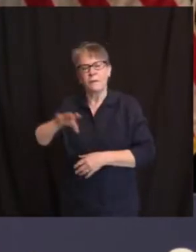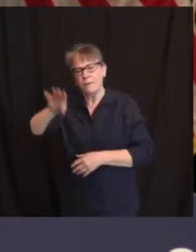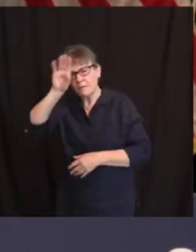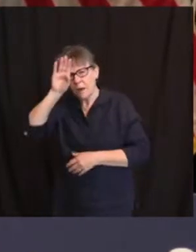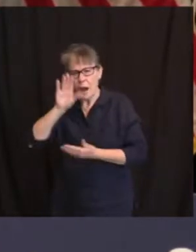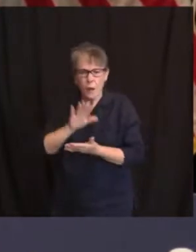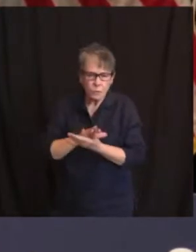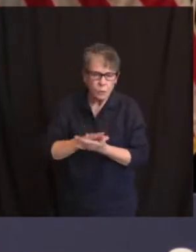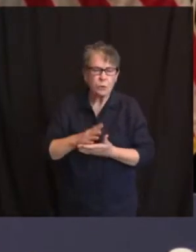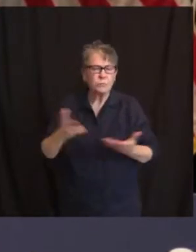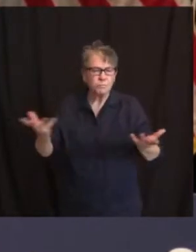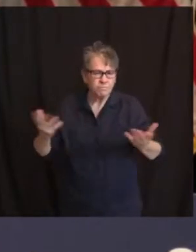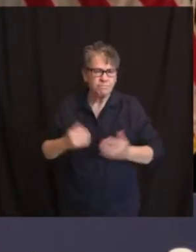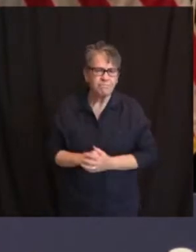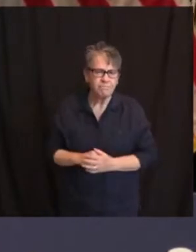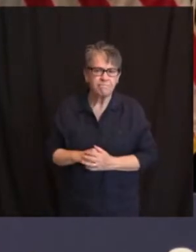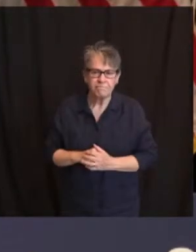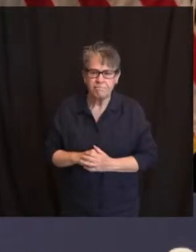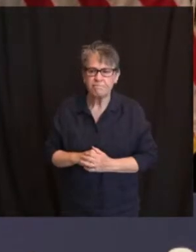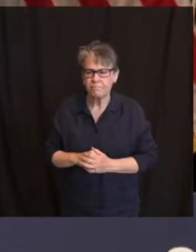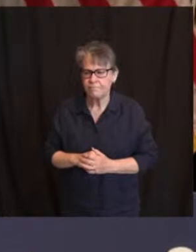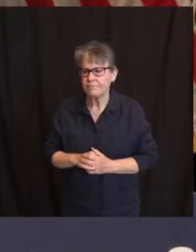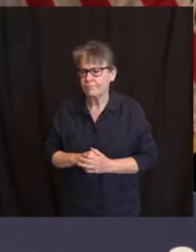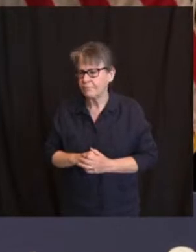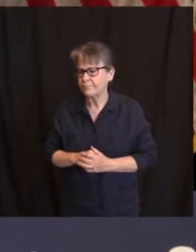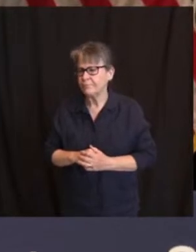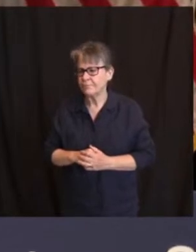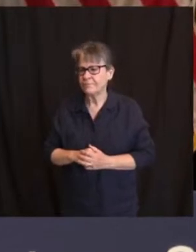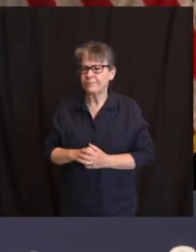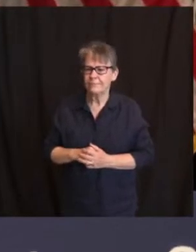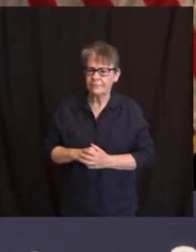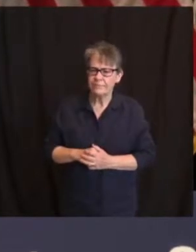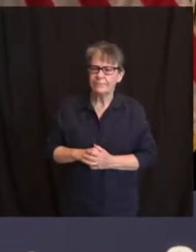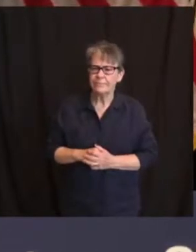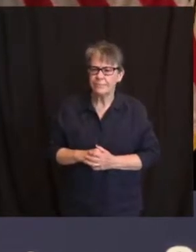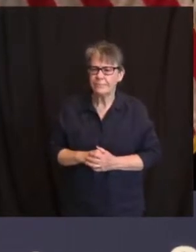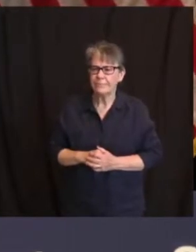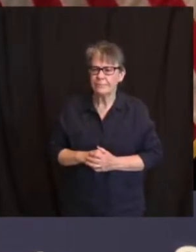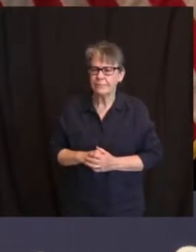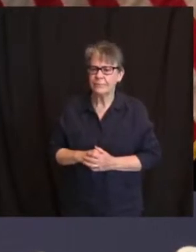I would agree with that last point. Do you see that with folks who want to become a healthcare worker, Judy?